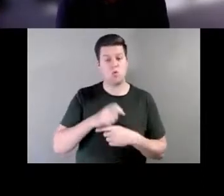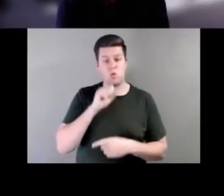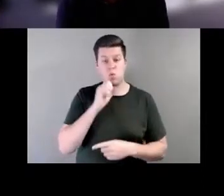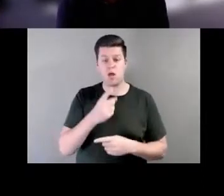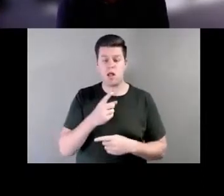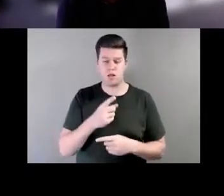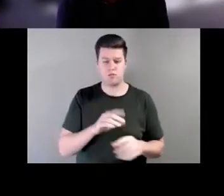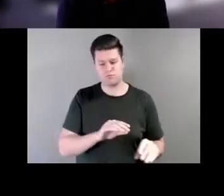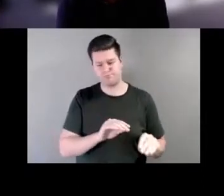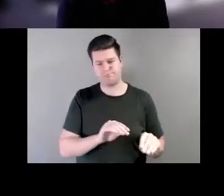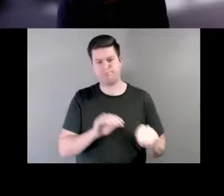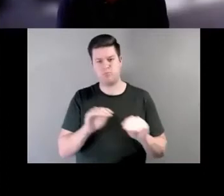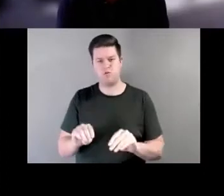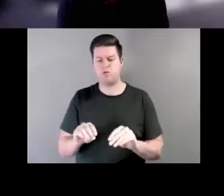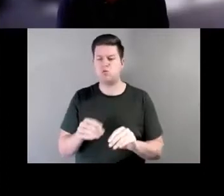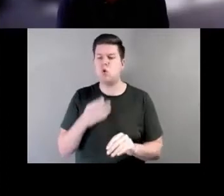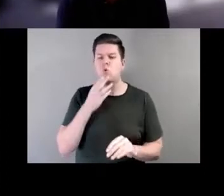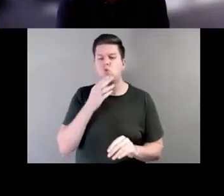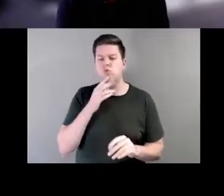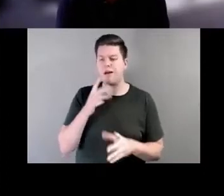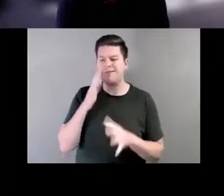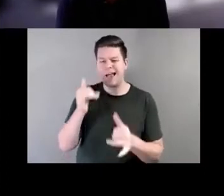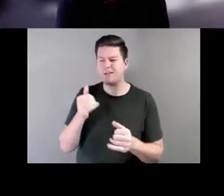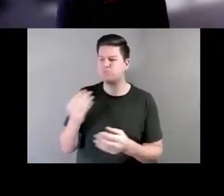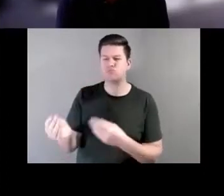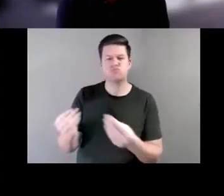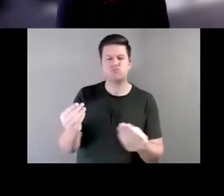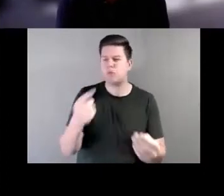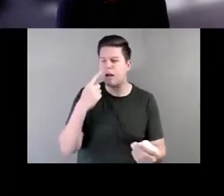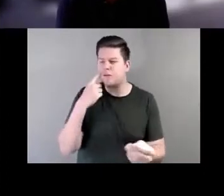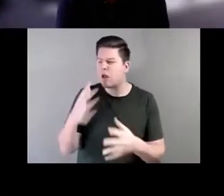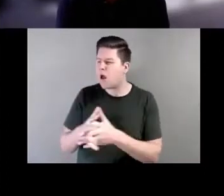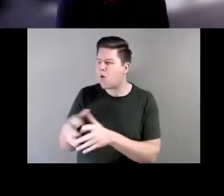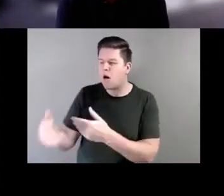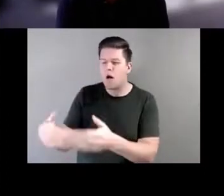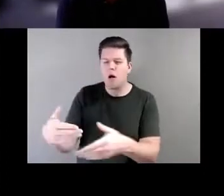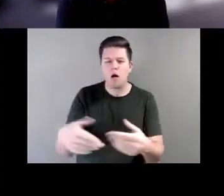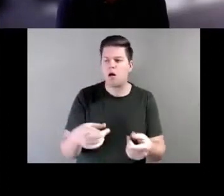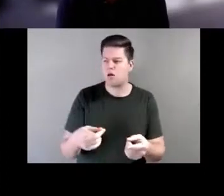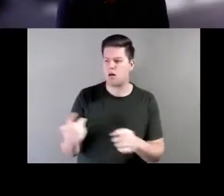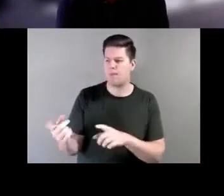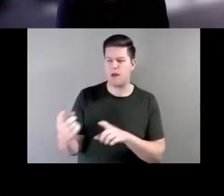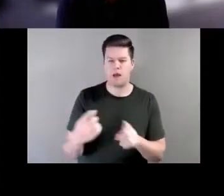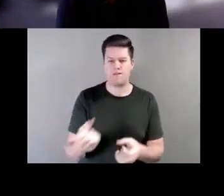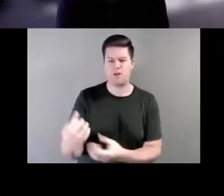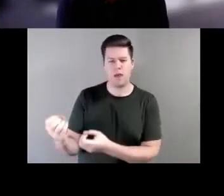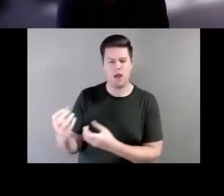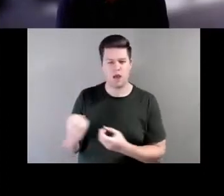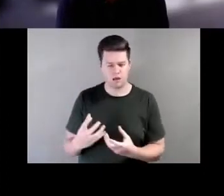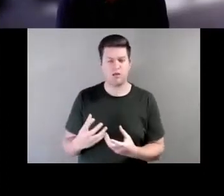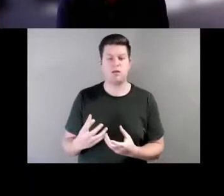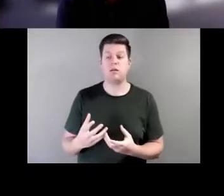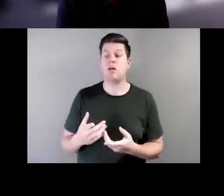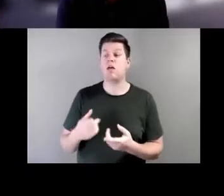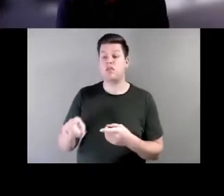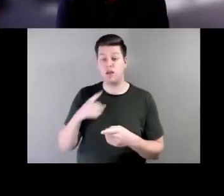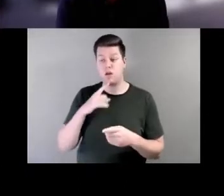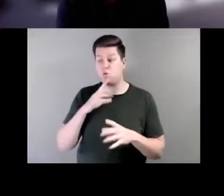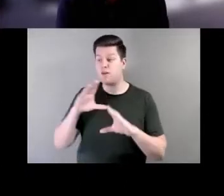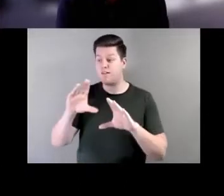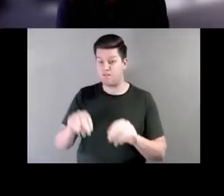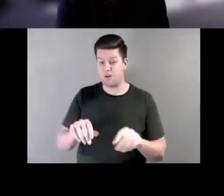testing, probably towards the end of this year. And then we'll broaden that out across